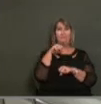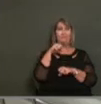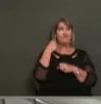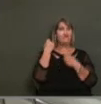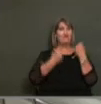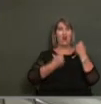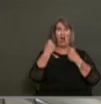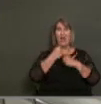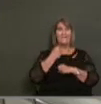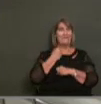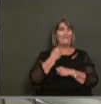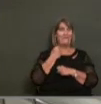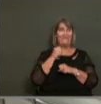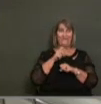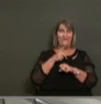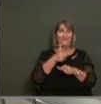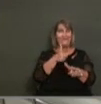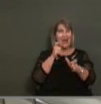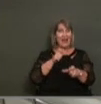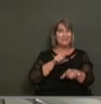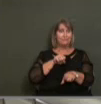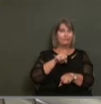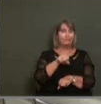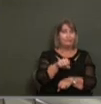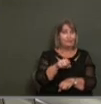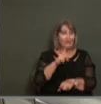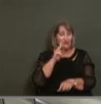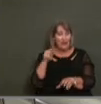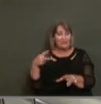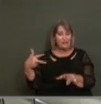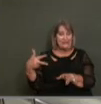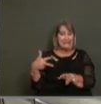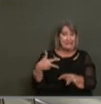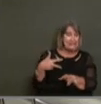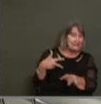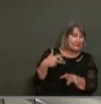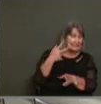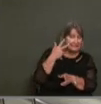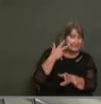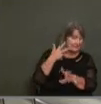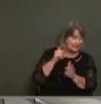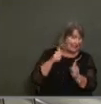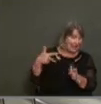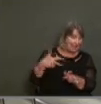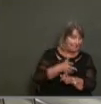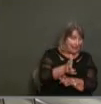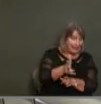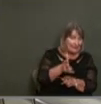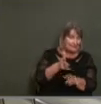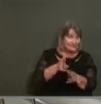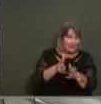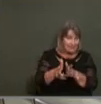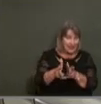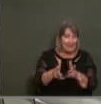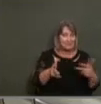you have to stick your neck out in order to see whether or not it's safe to pass.